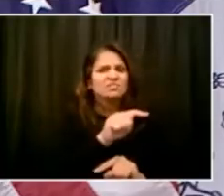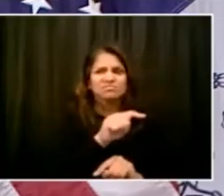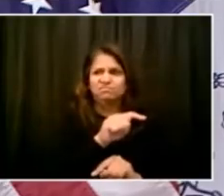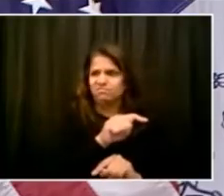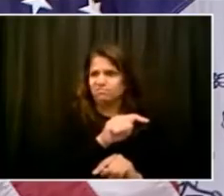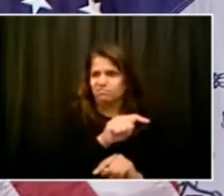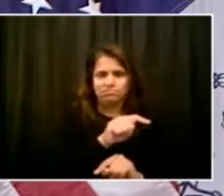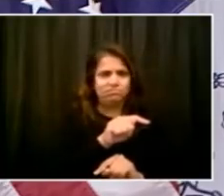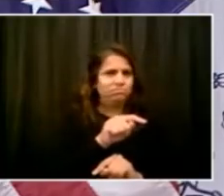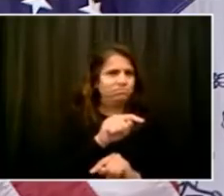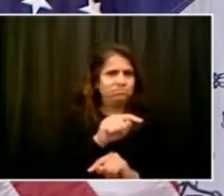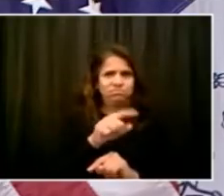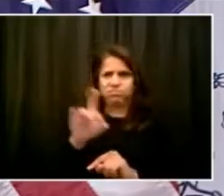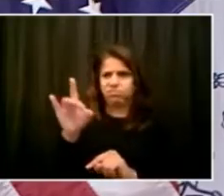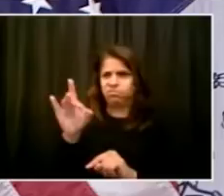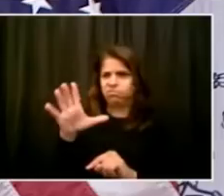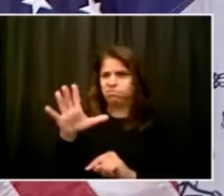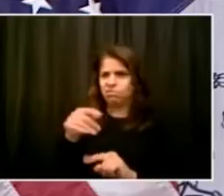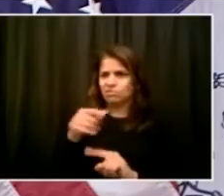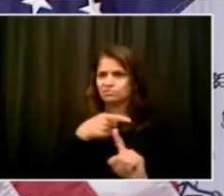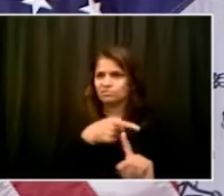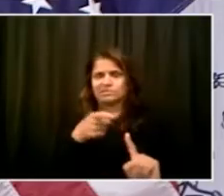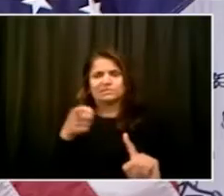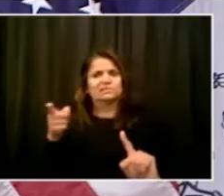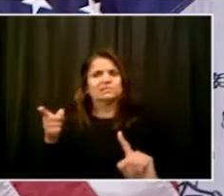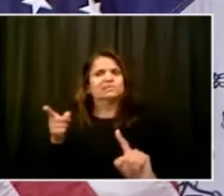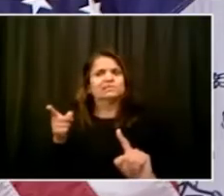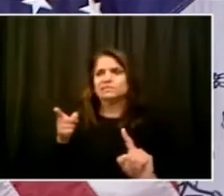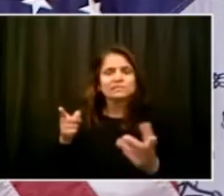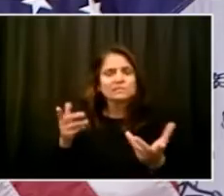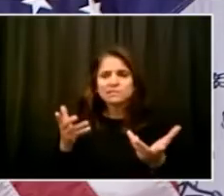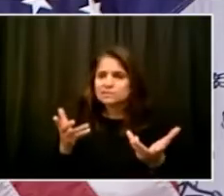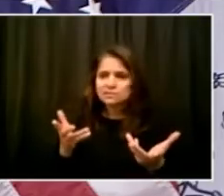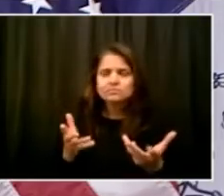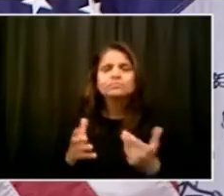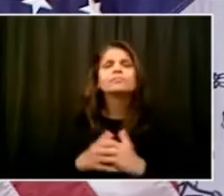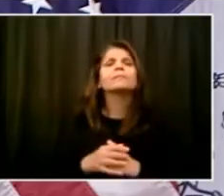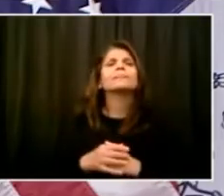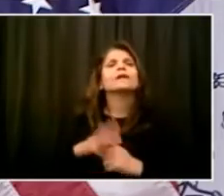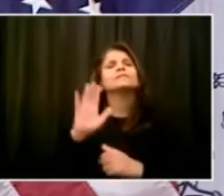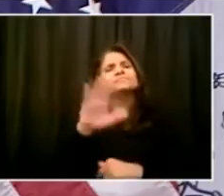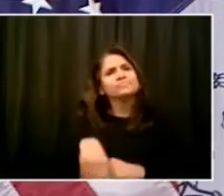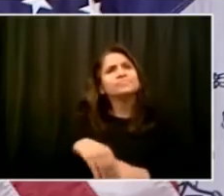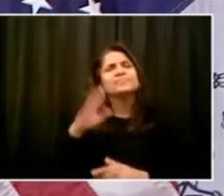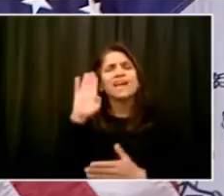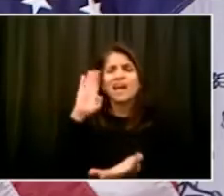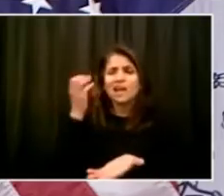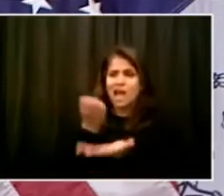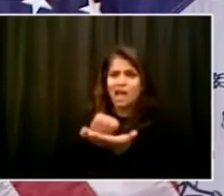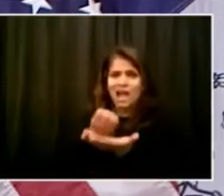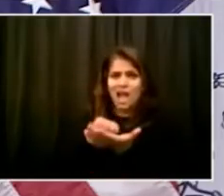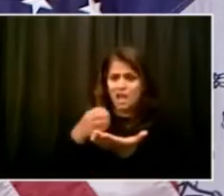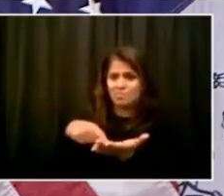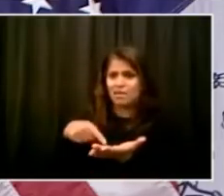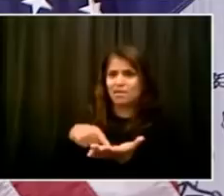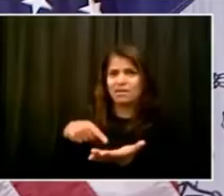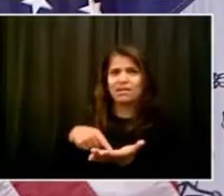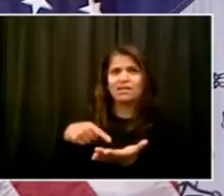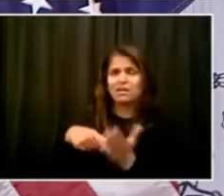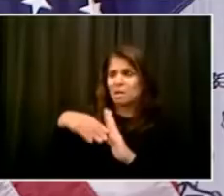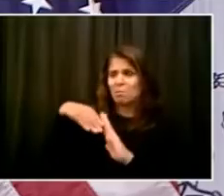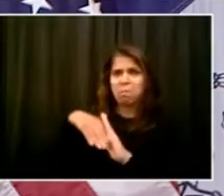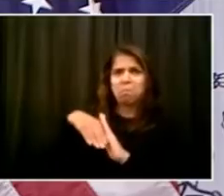I understand, they're built on a system to make a profit. But when it comes